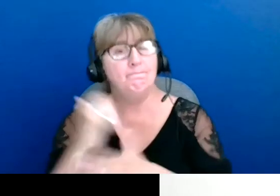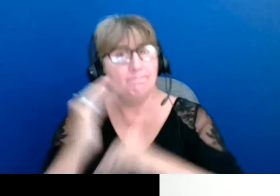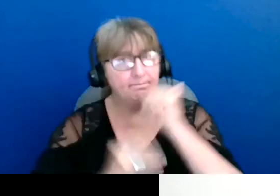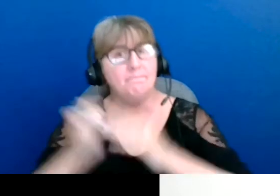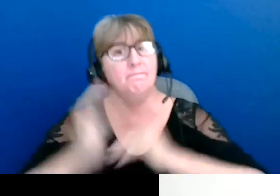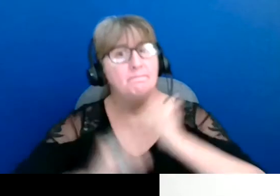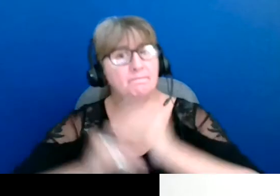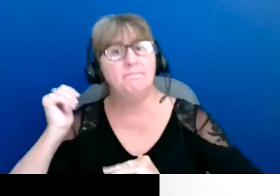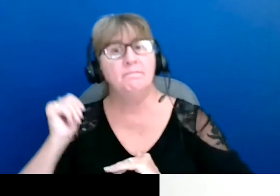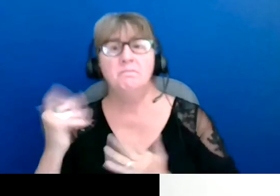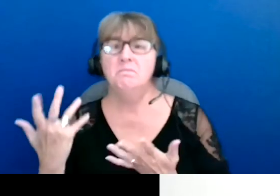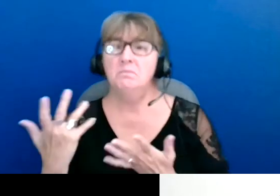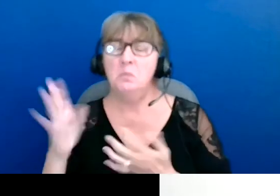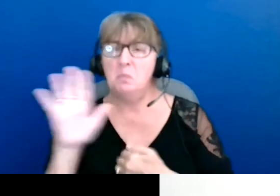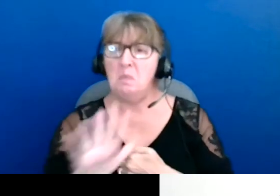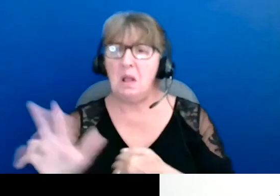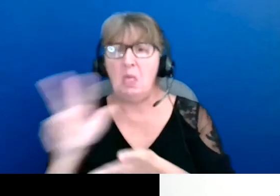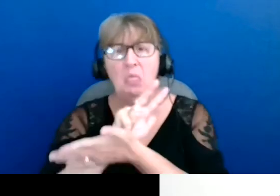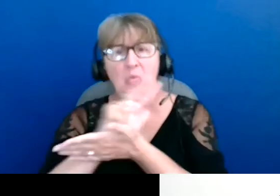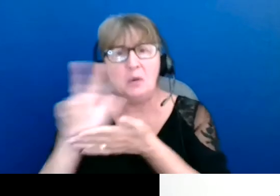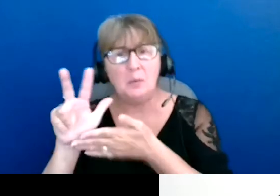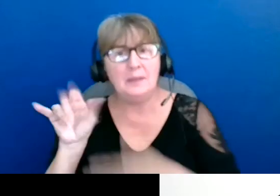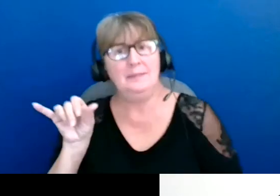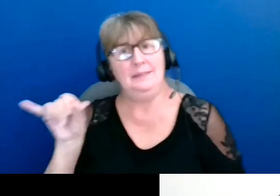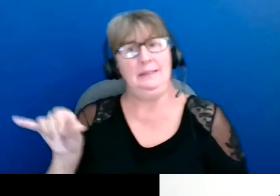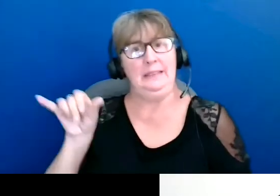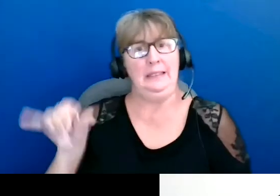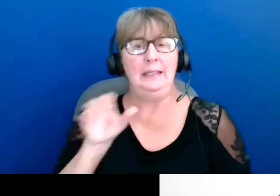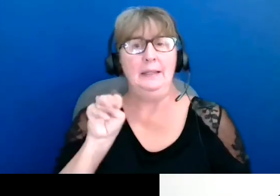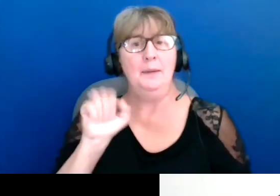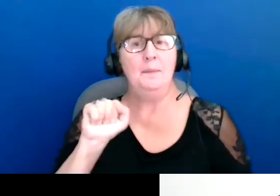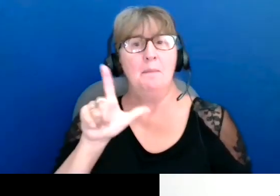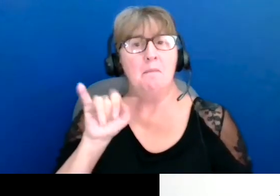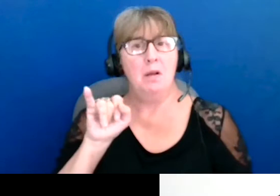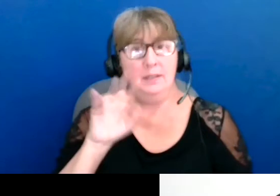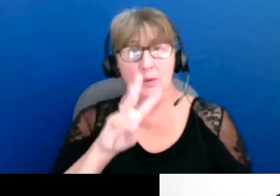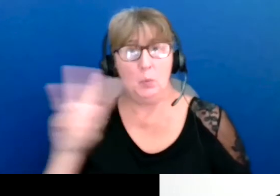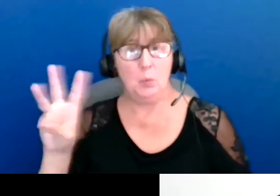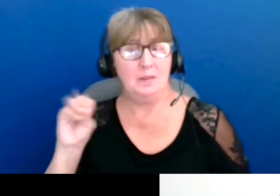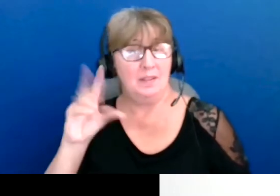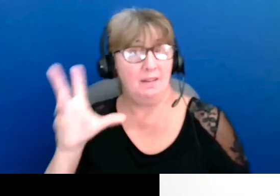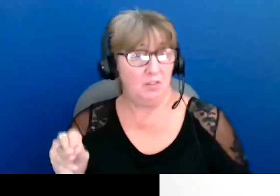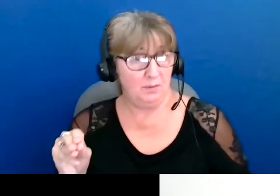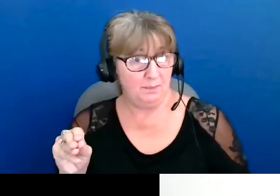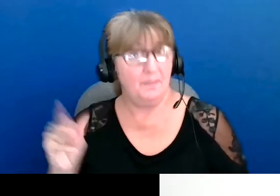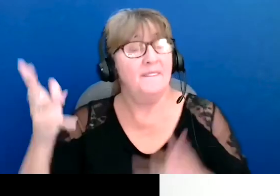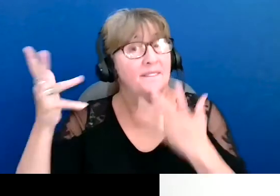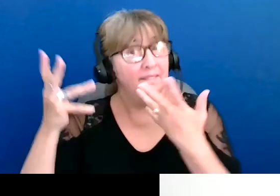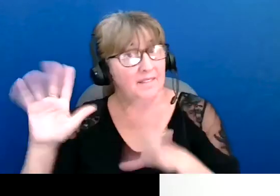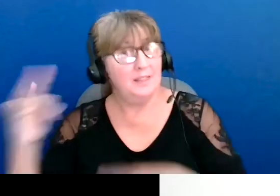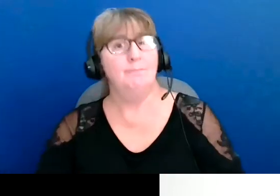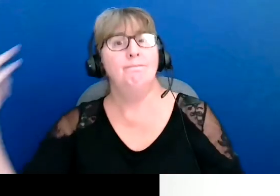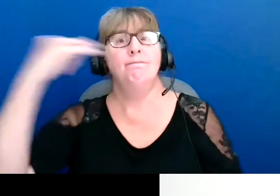and spent about 3 weeks in this community in Mali, West Africa. Then we came back to the